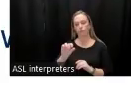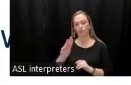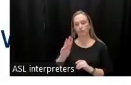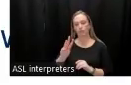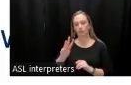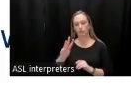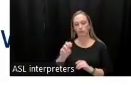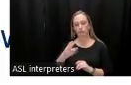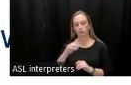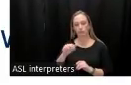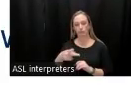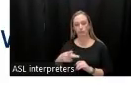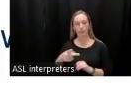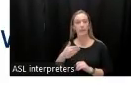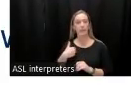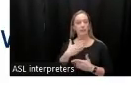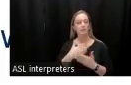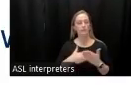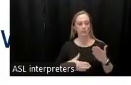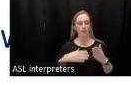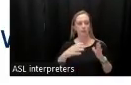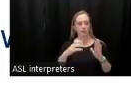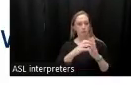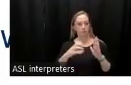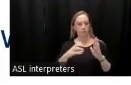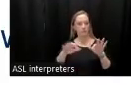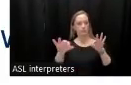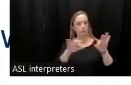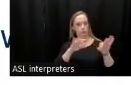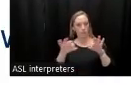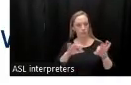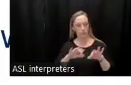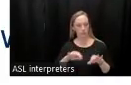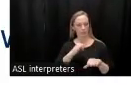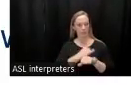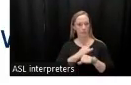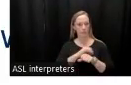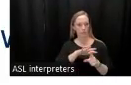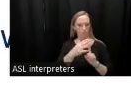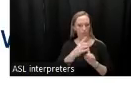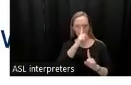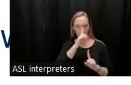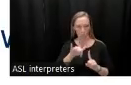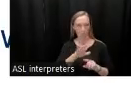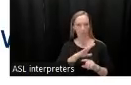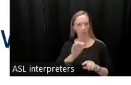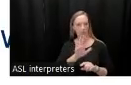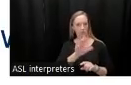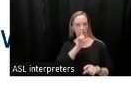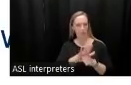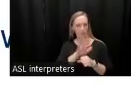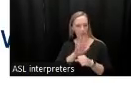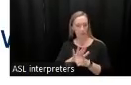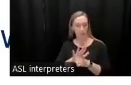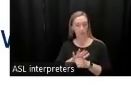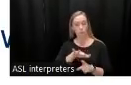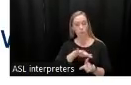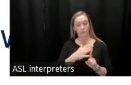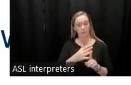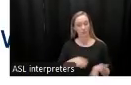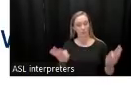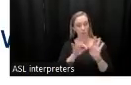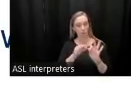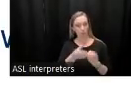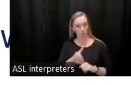an extensive discussion of what the institutional environment is and institutional commitment, as we've mentioned. So setting matters there as well. It